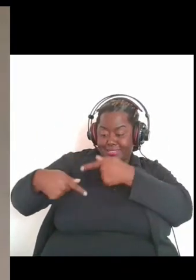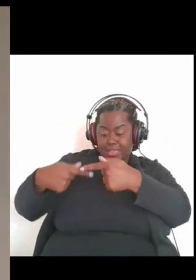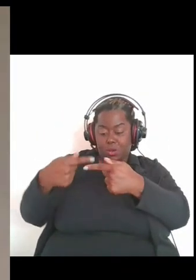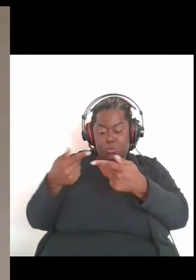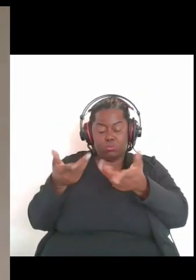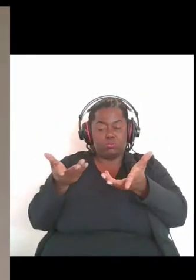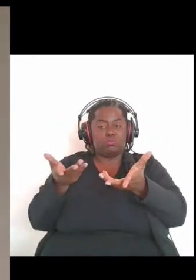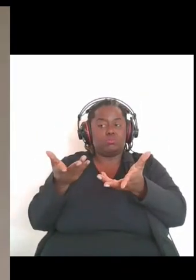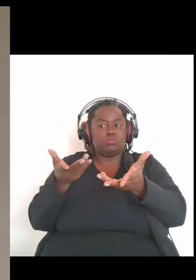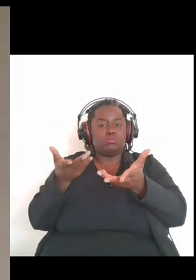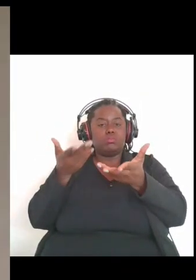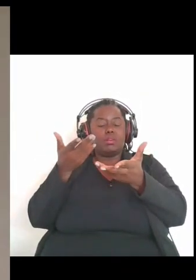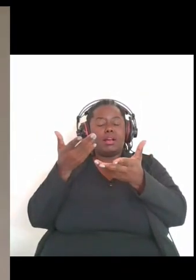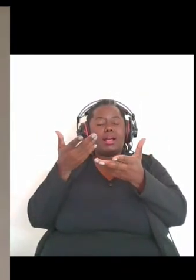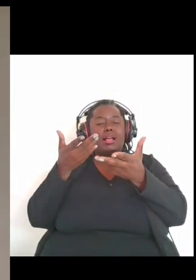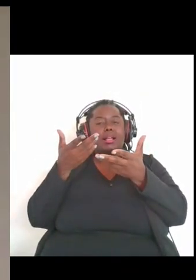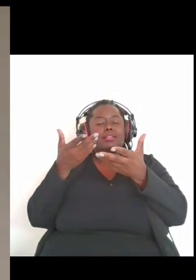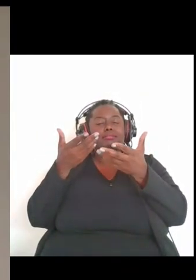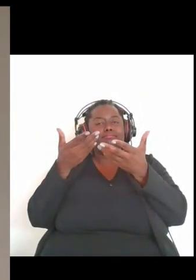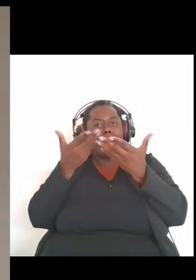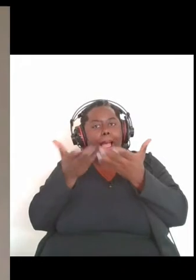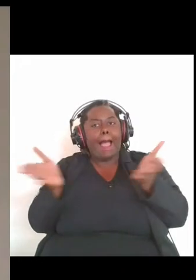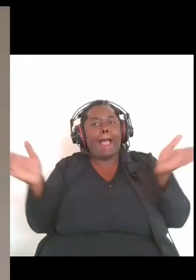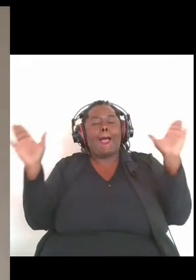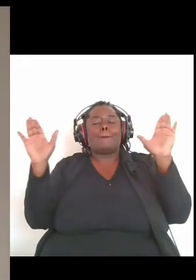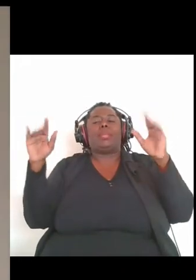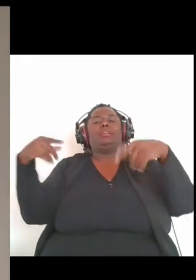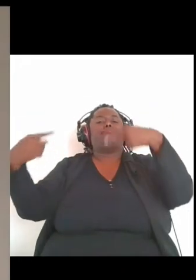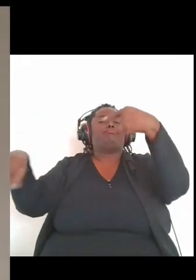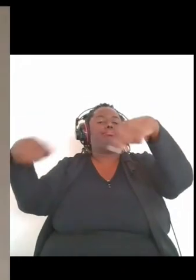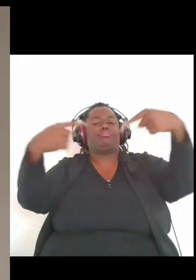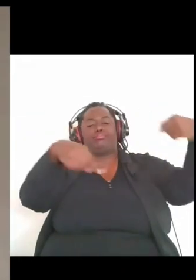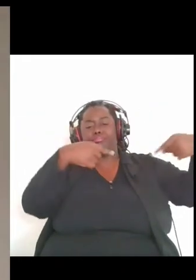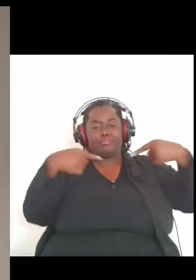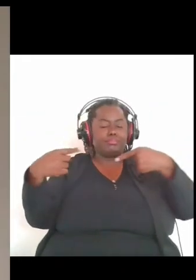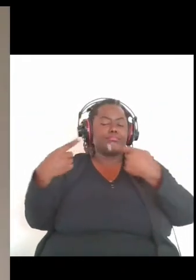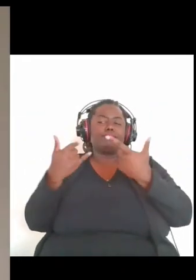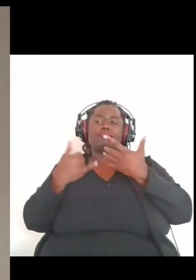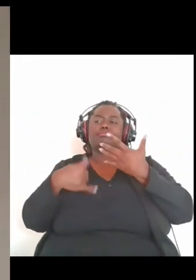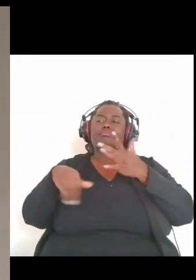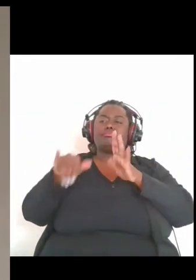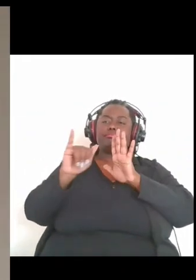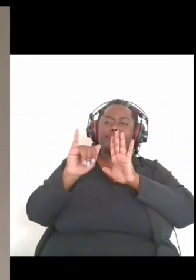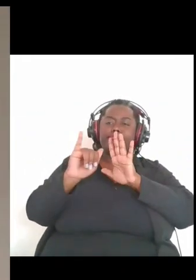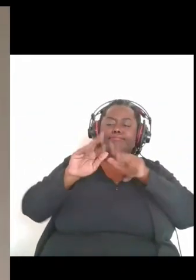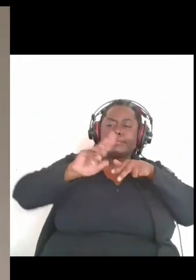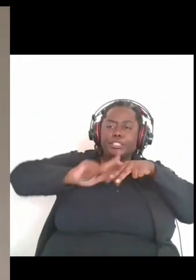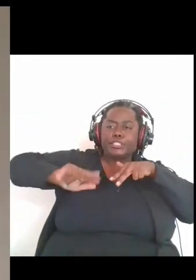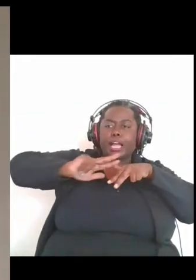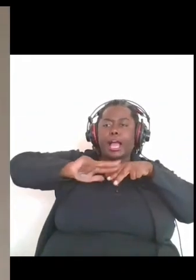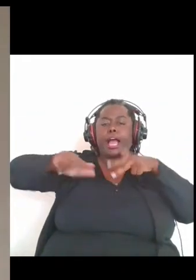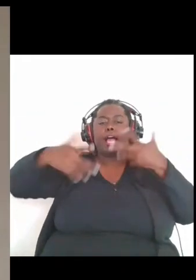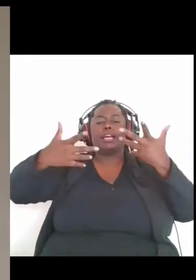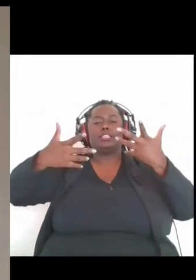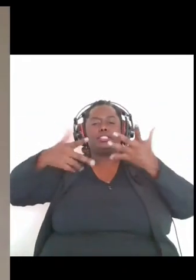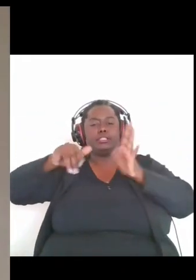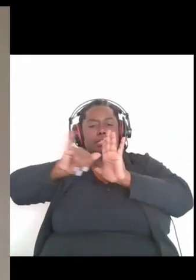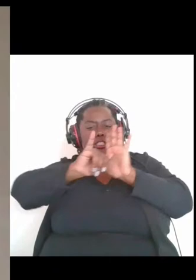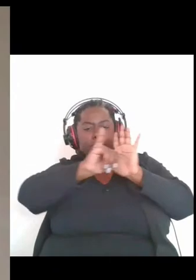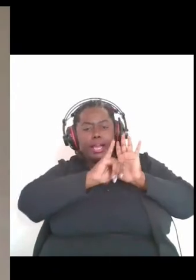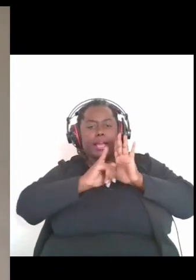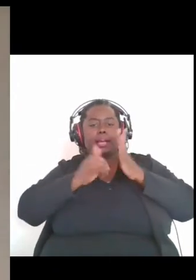a new generation that is open to this debate about topics that have always